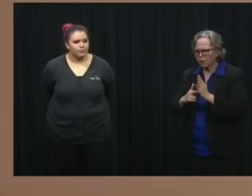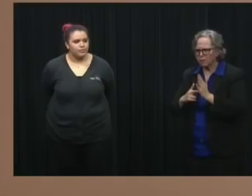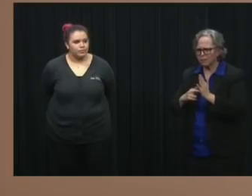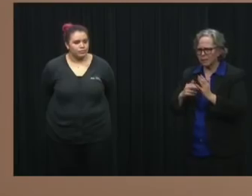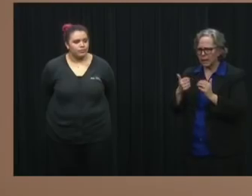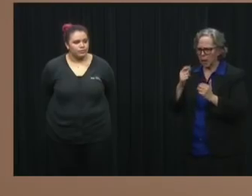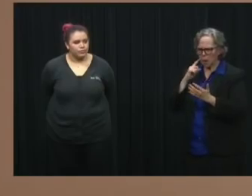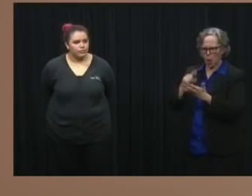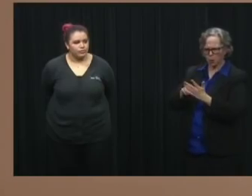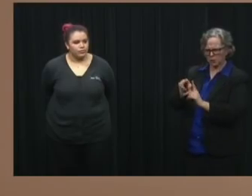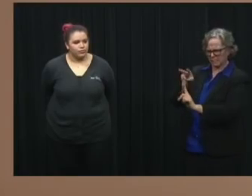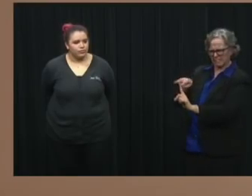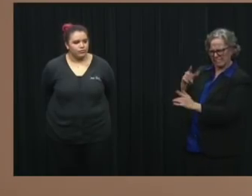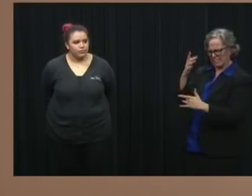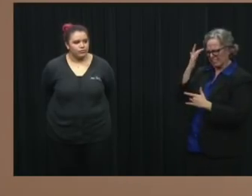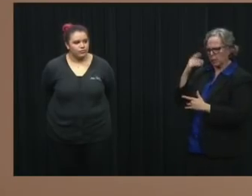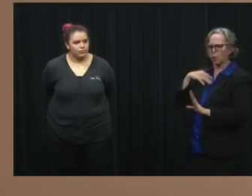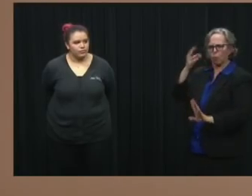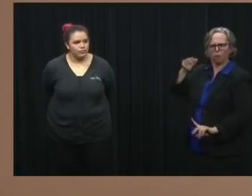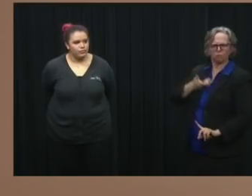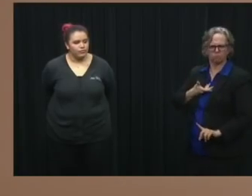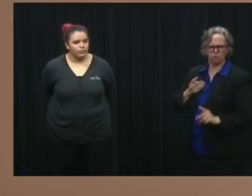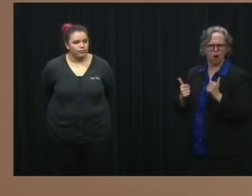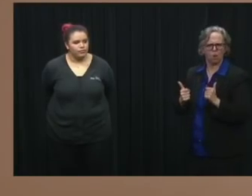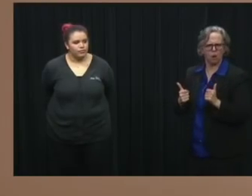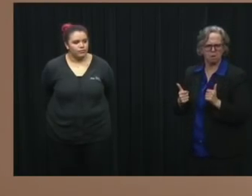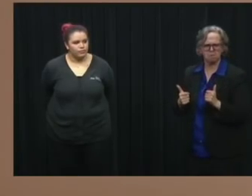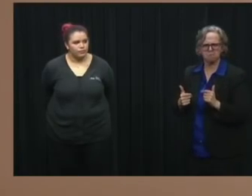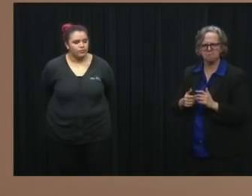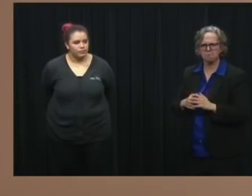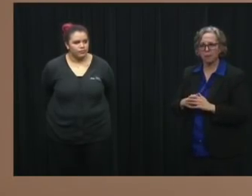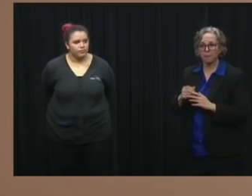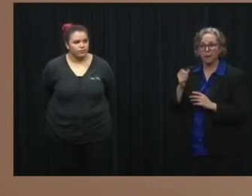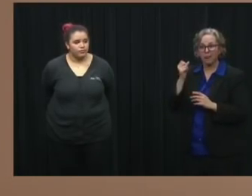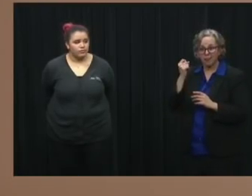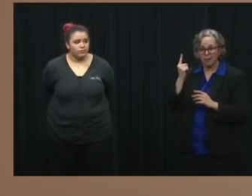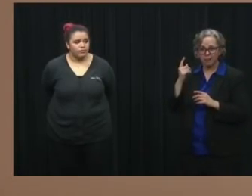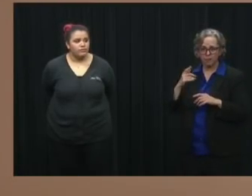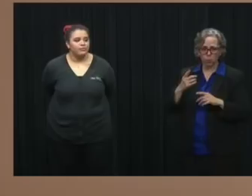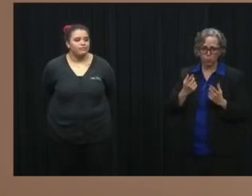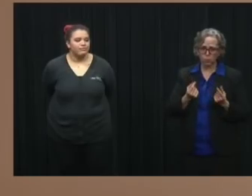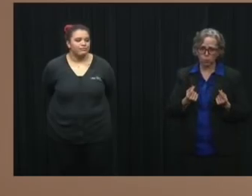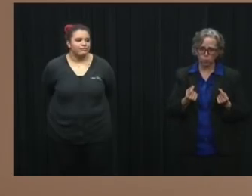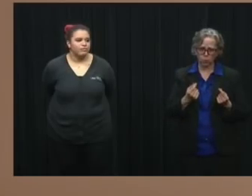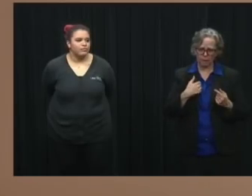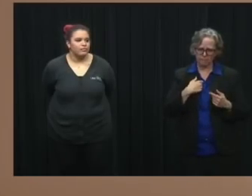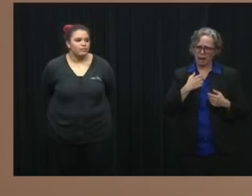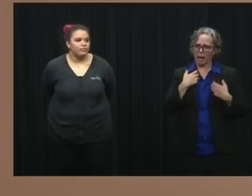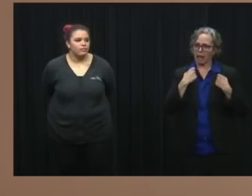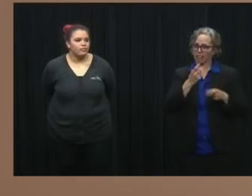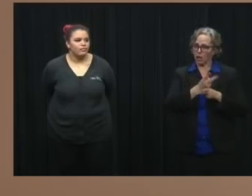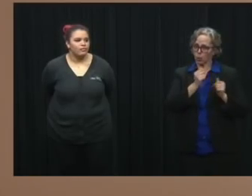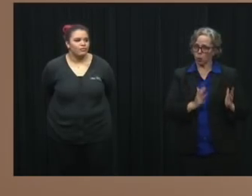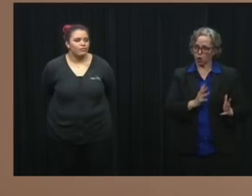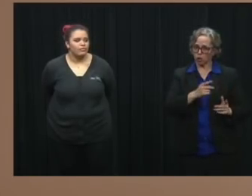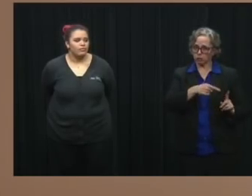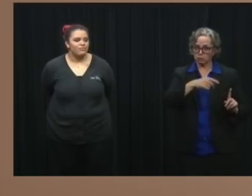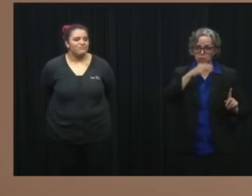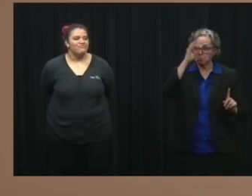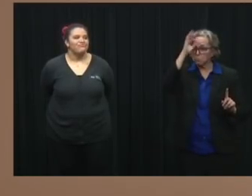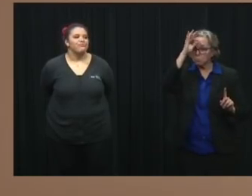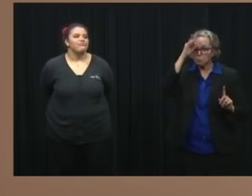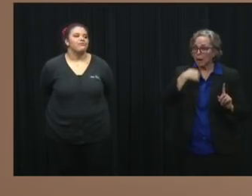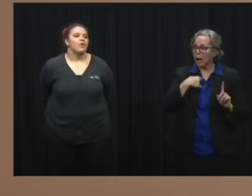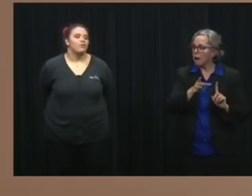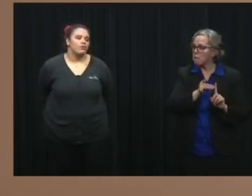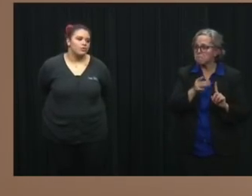But also, you know, we have had healthcare workers who didn't know that someone had it before, and in that original